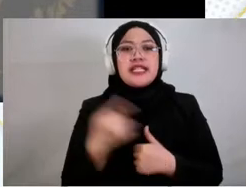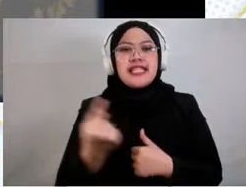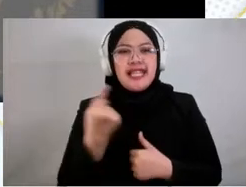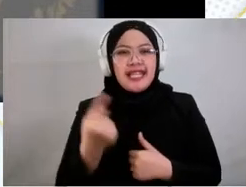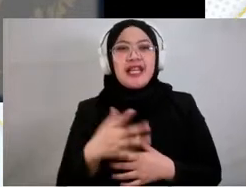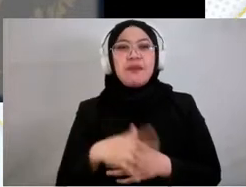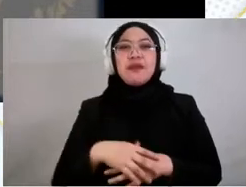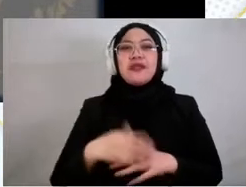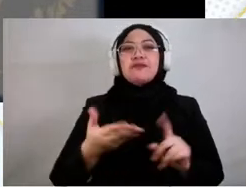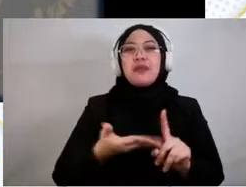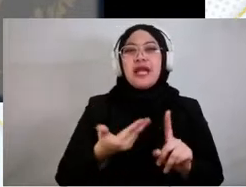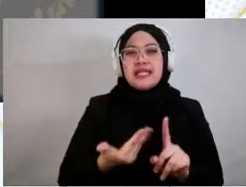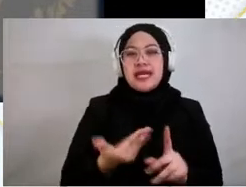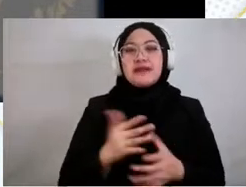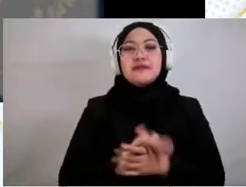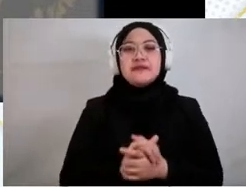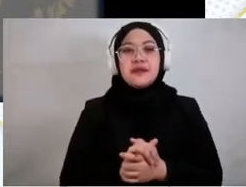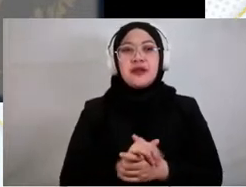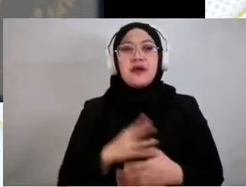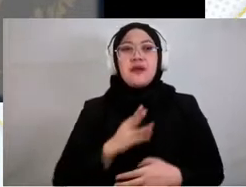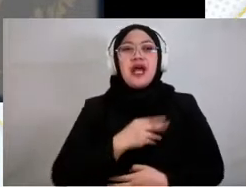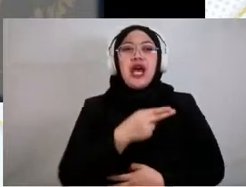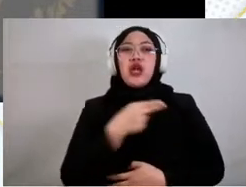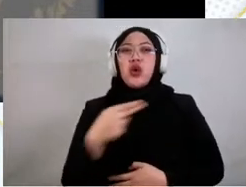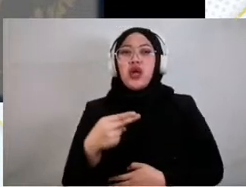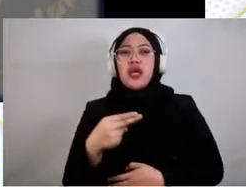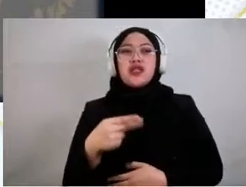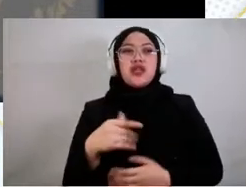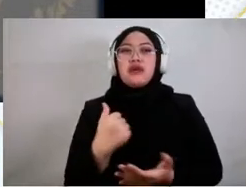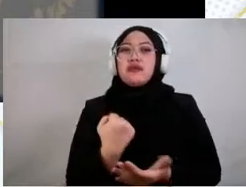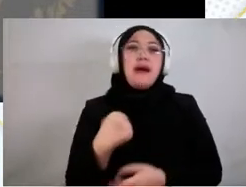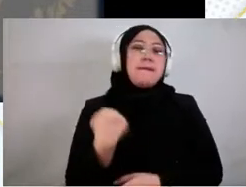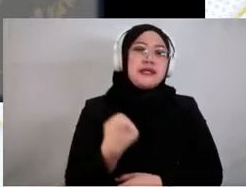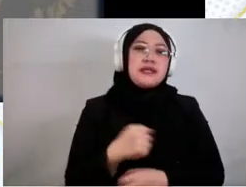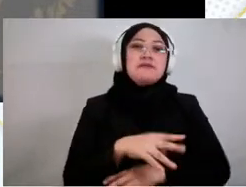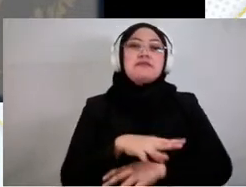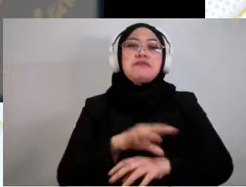this occasion means that Indonesia cannot fulfill this request.